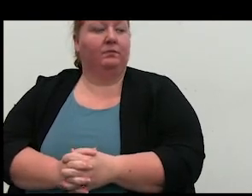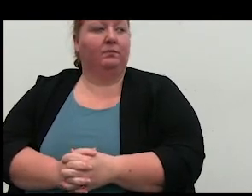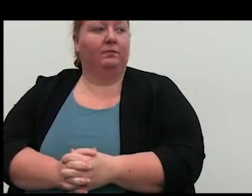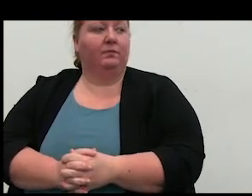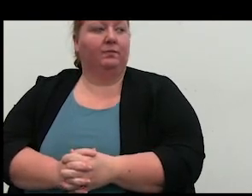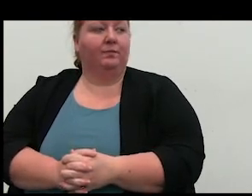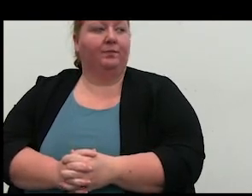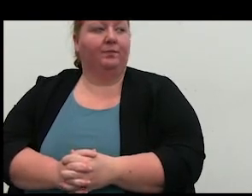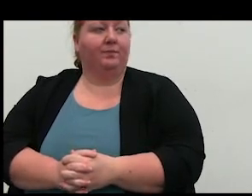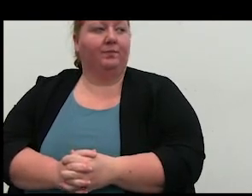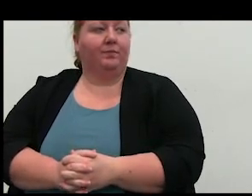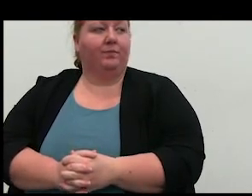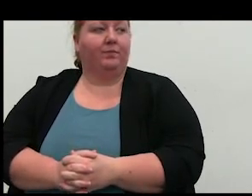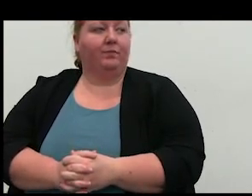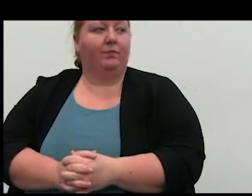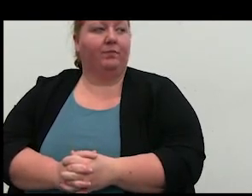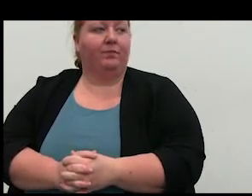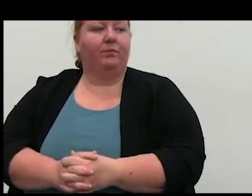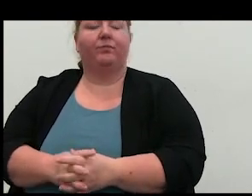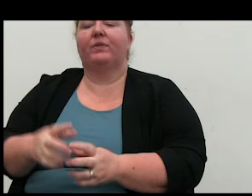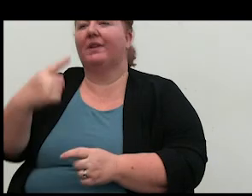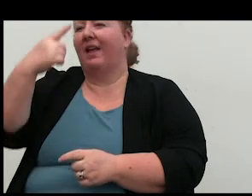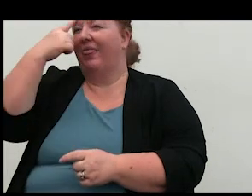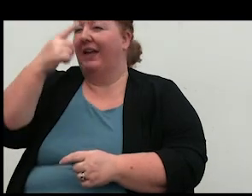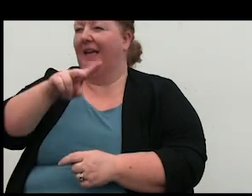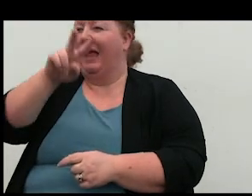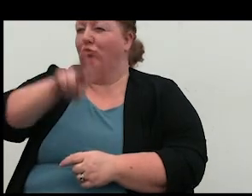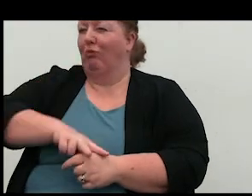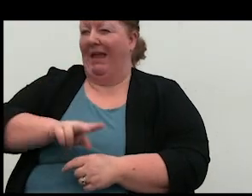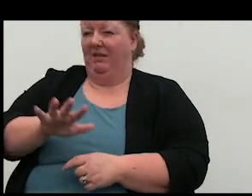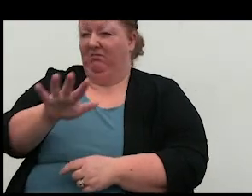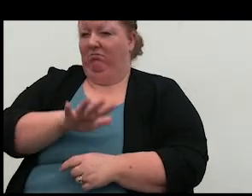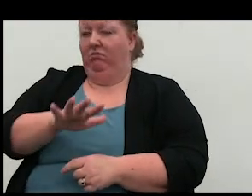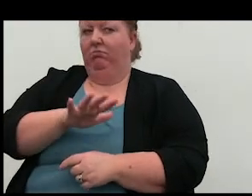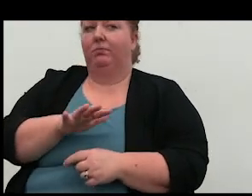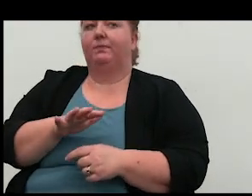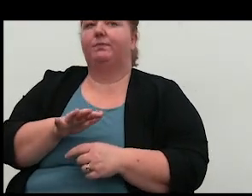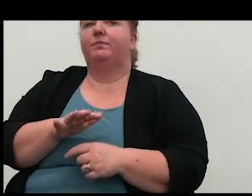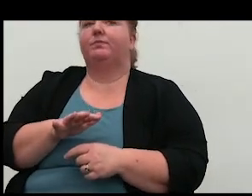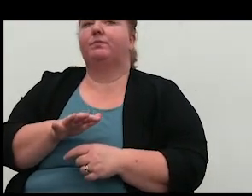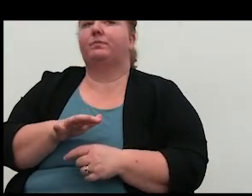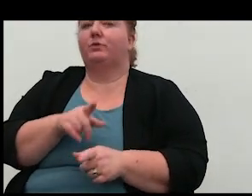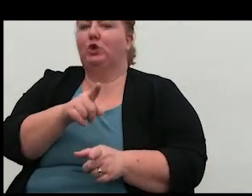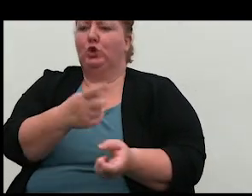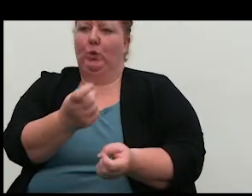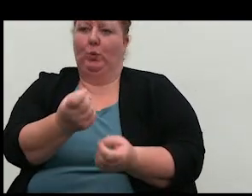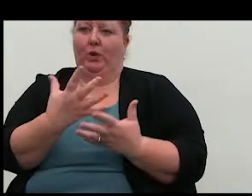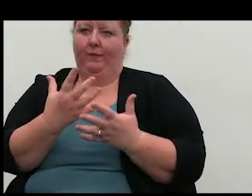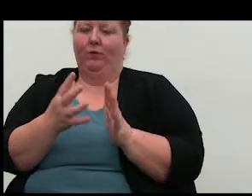I think I read somewhere about how, like you were saying, for